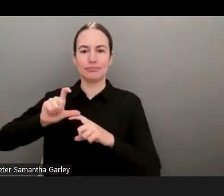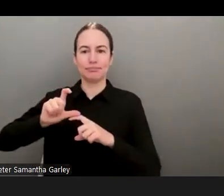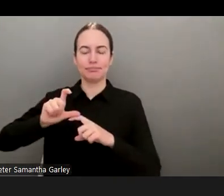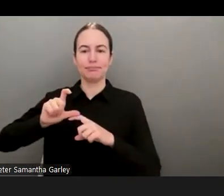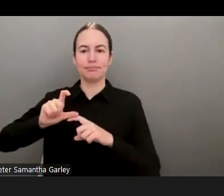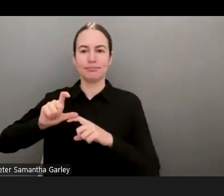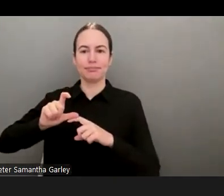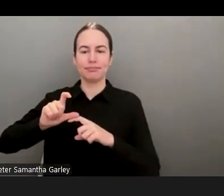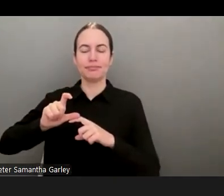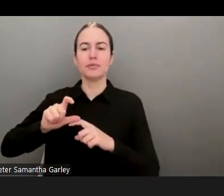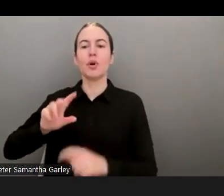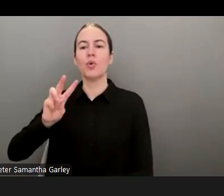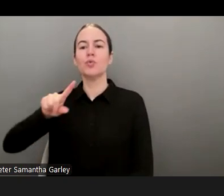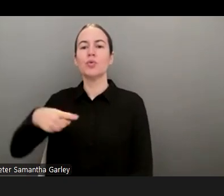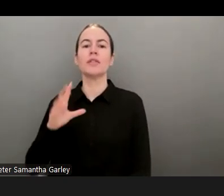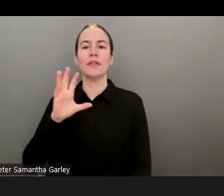2,500 to